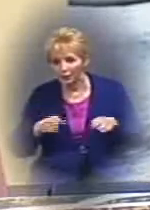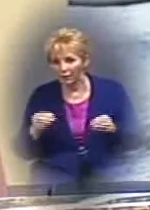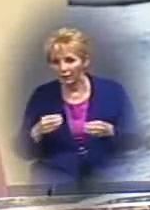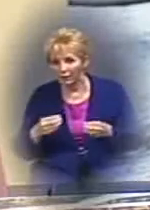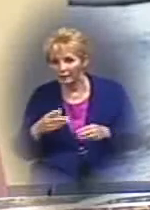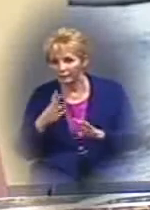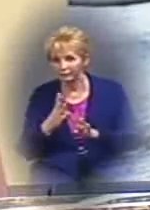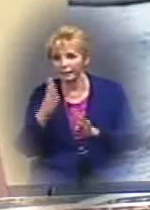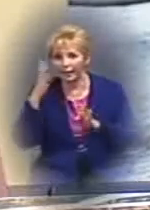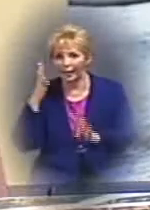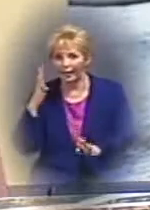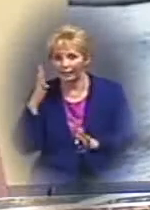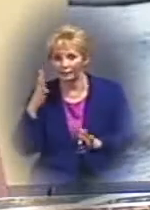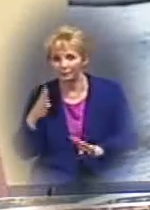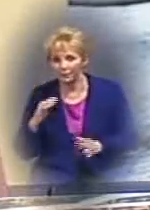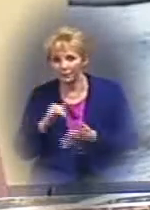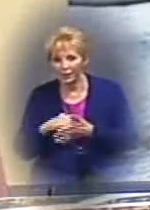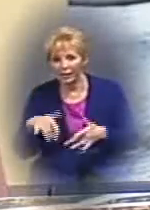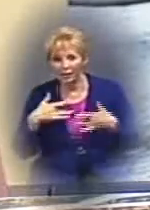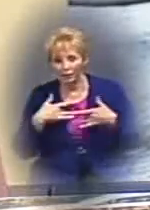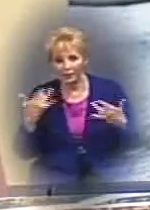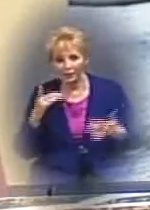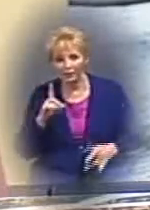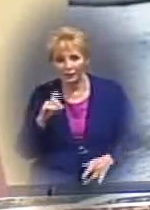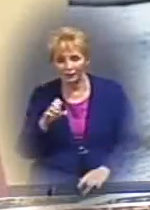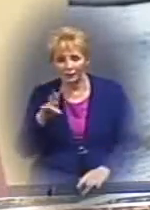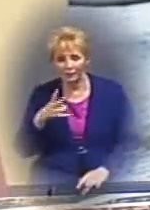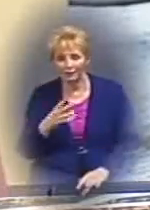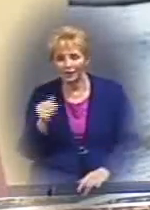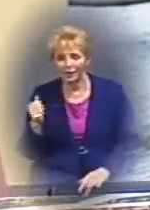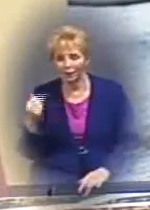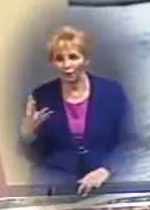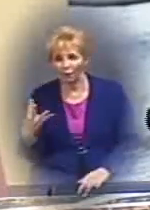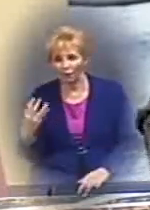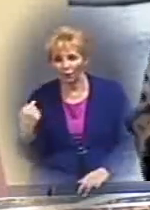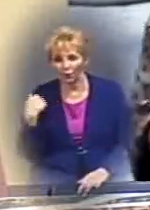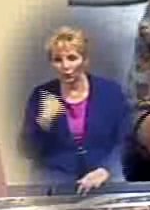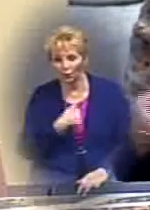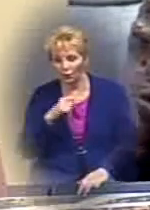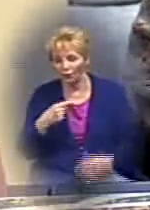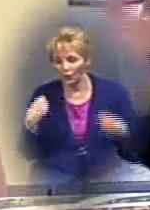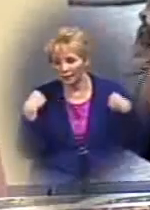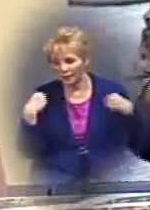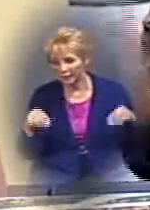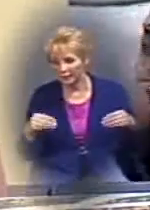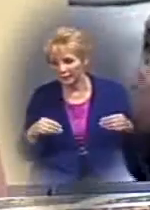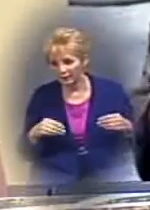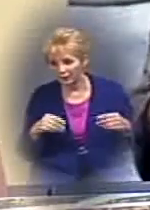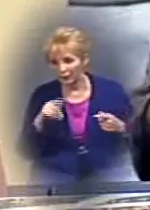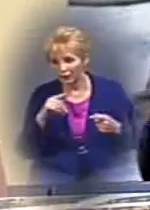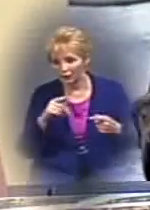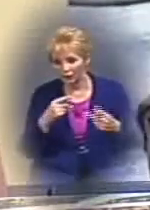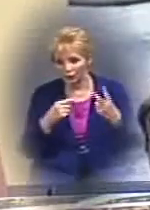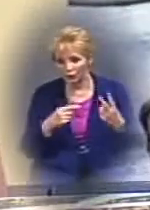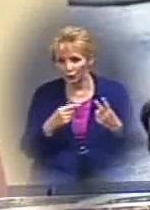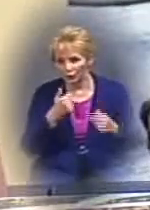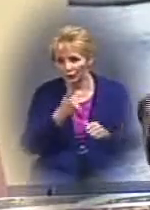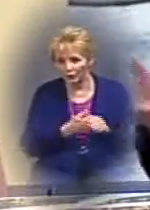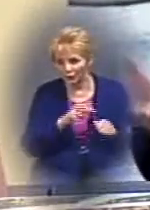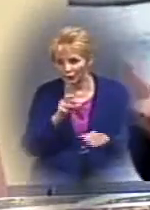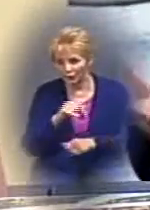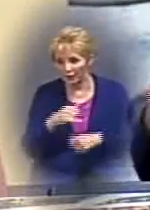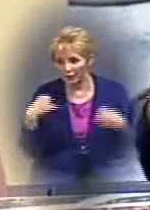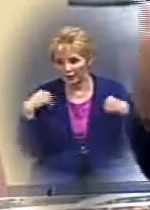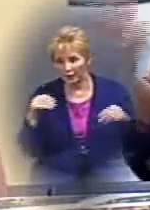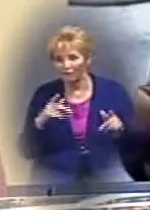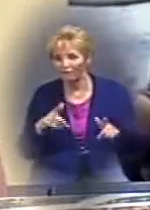out in line. Those events are December 7th and December 14th. We only sell two each day, and they sell